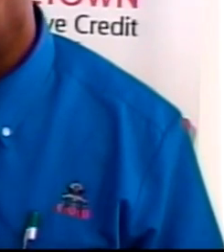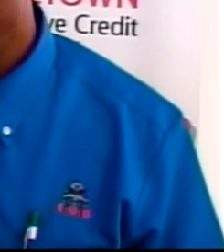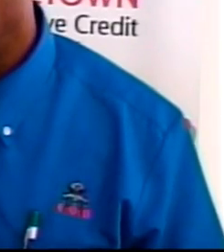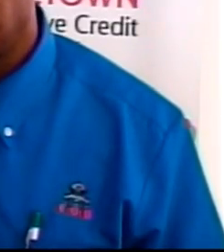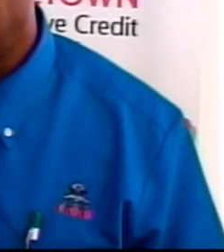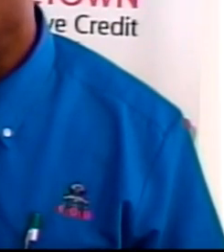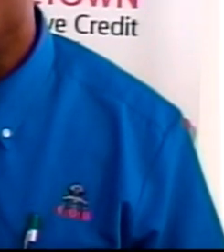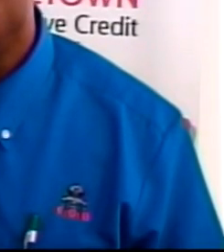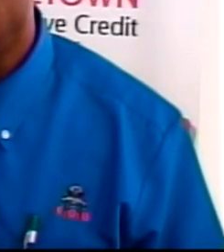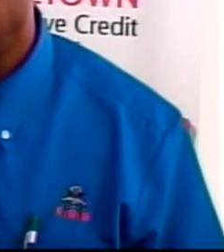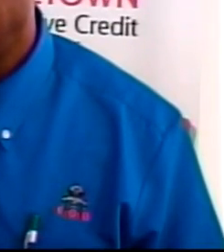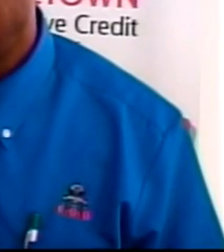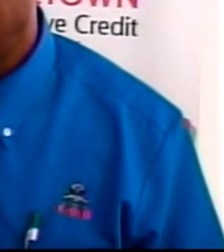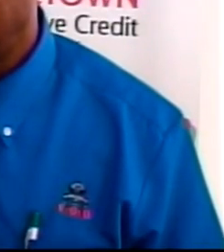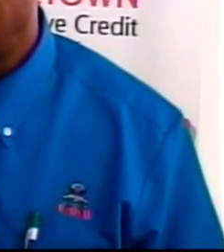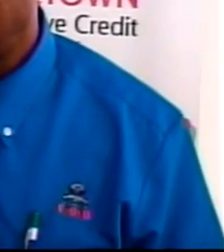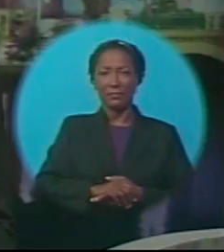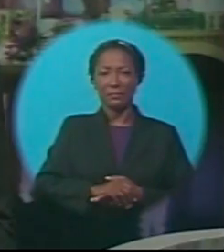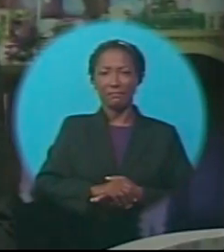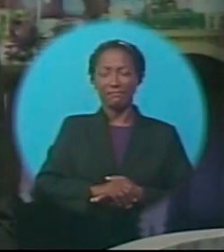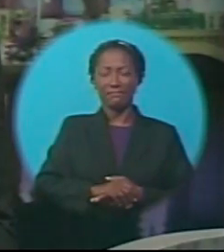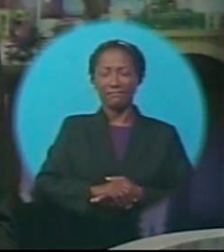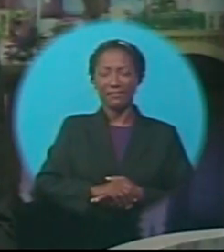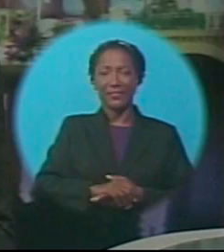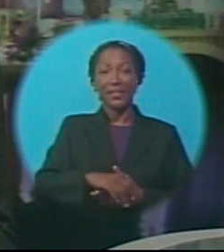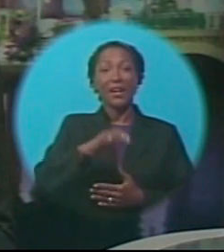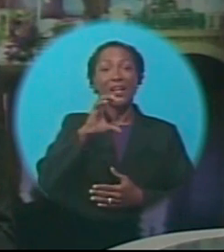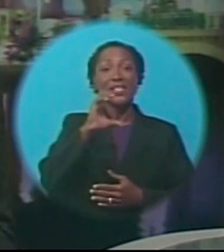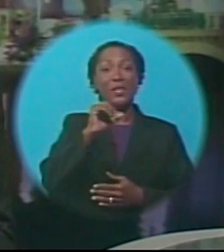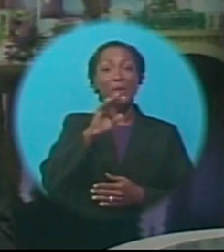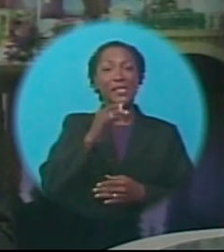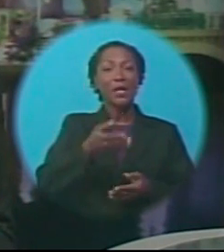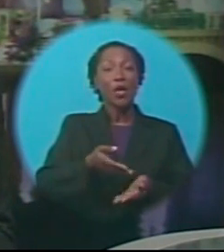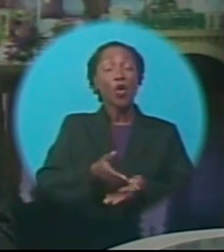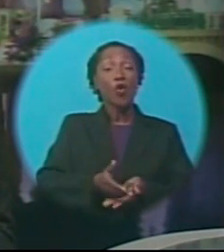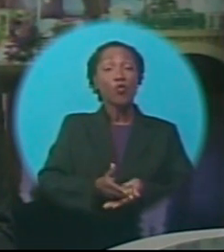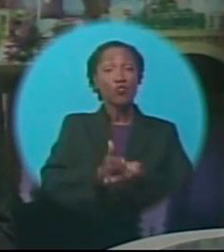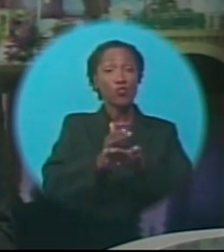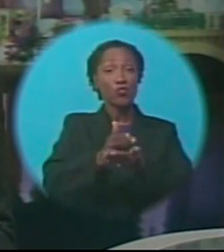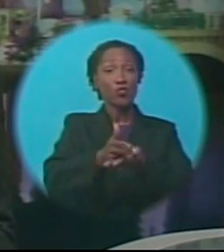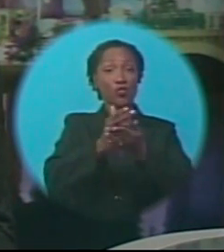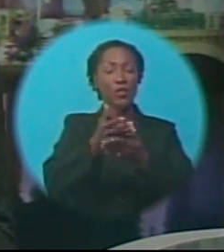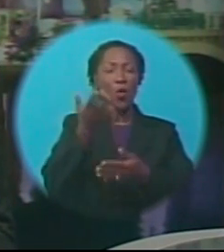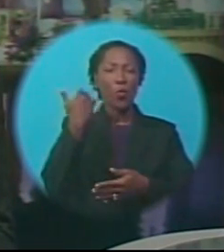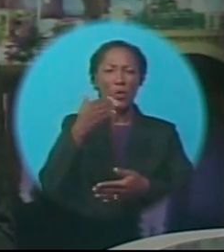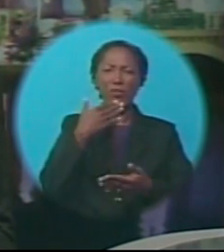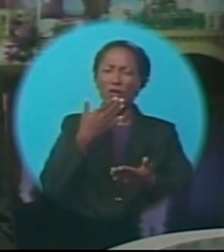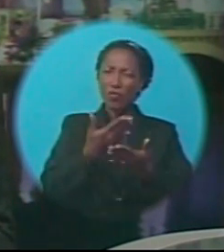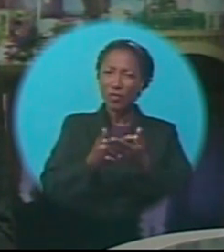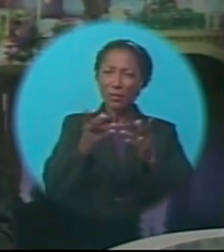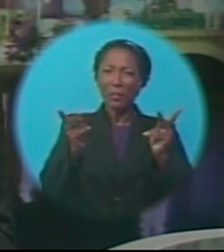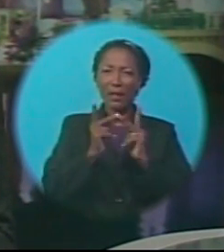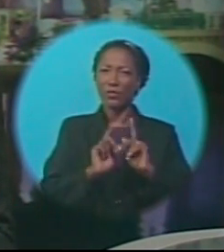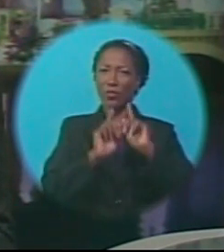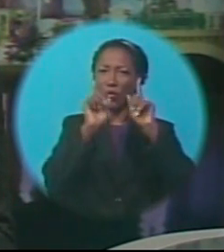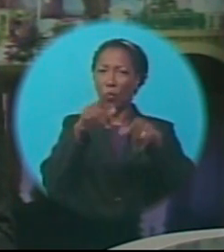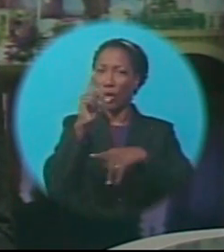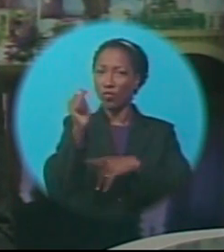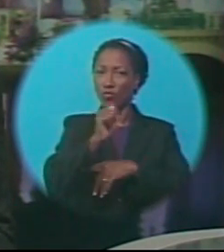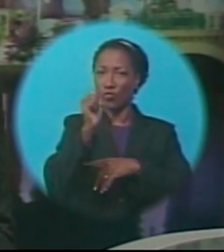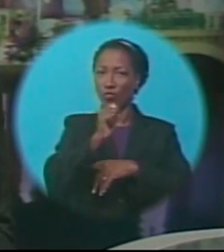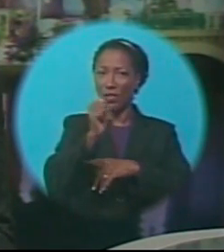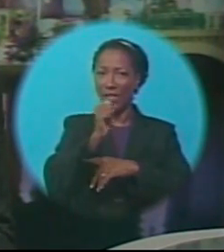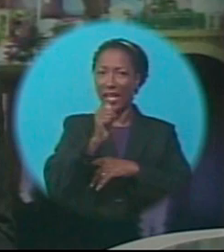interests. Plain and simple. Well, CBC's cruise was the place to be on Tuesday. Every level on board the